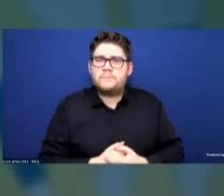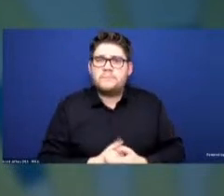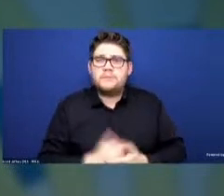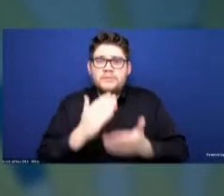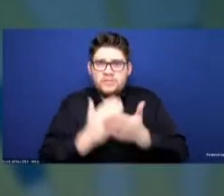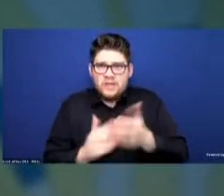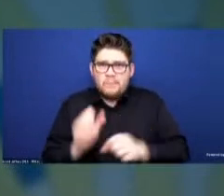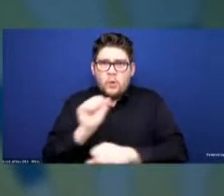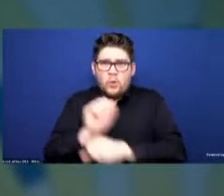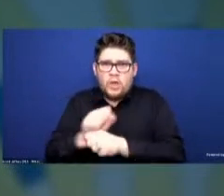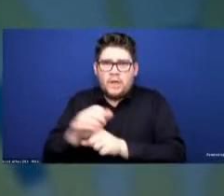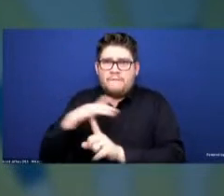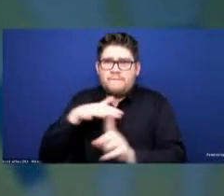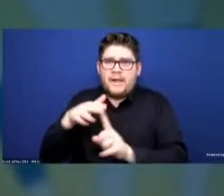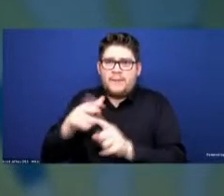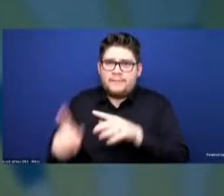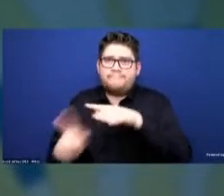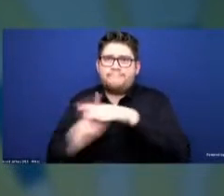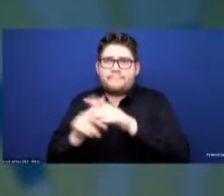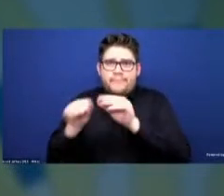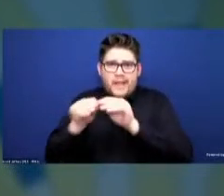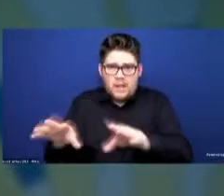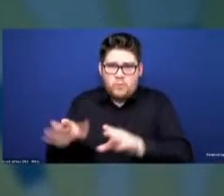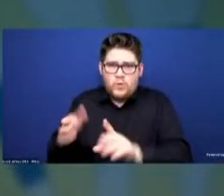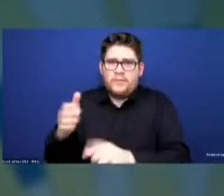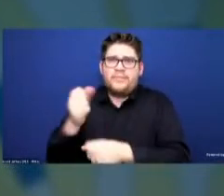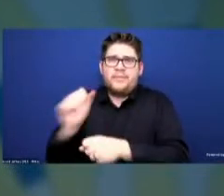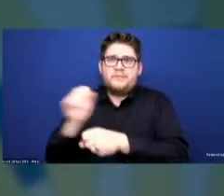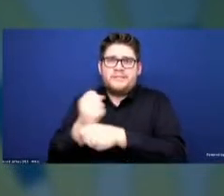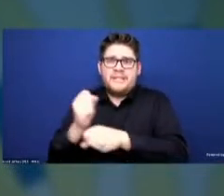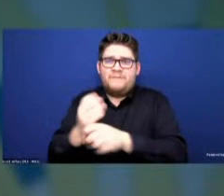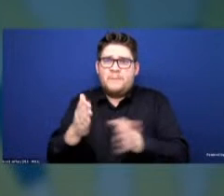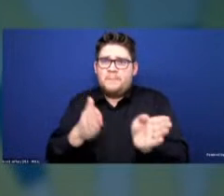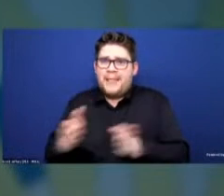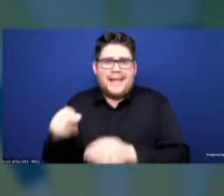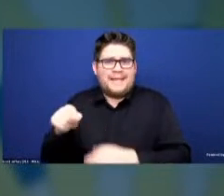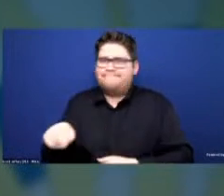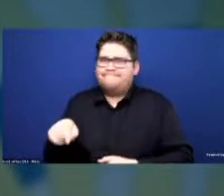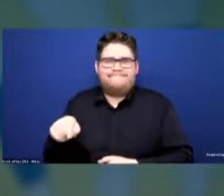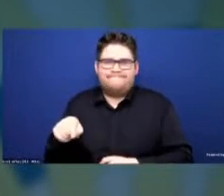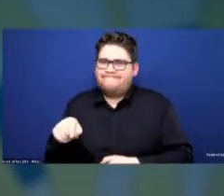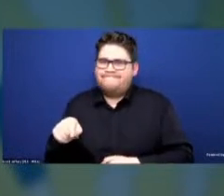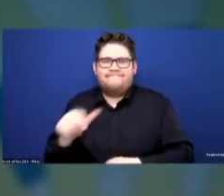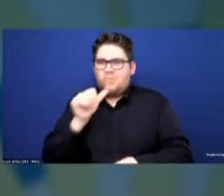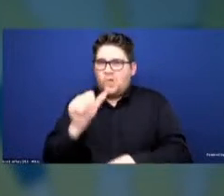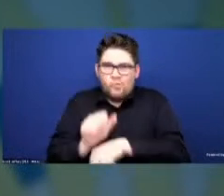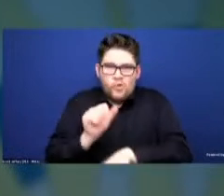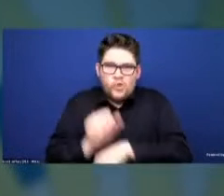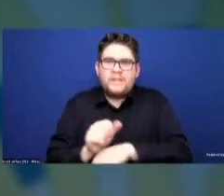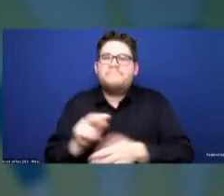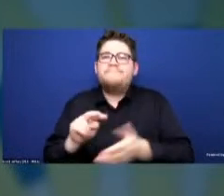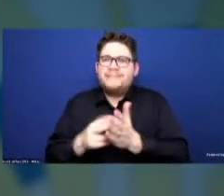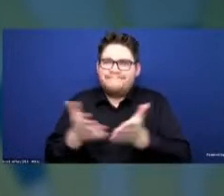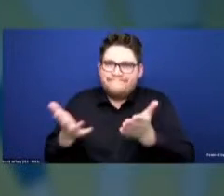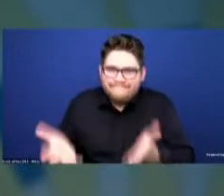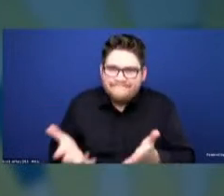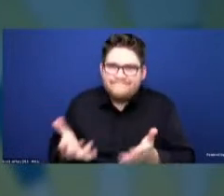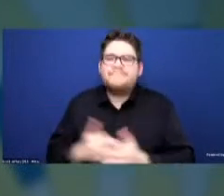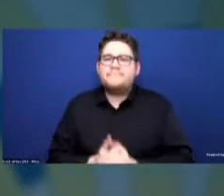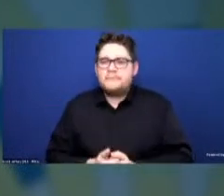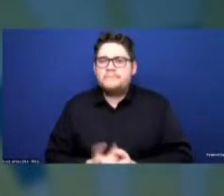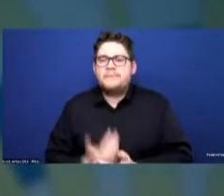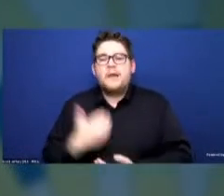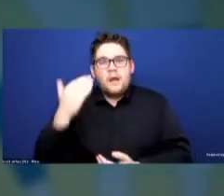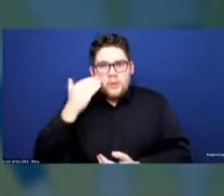broken down in some cases. And we know that part of what we need to do to break those transmissions is to